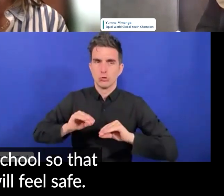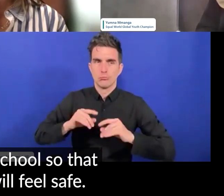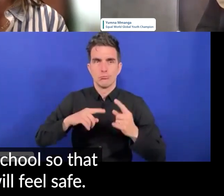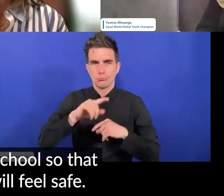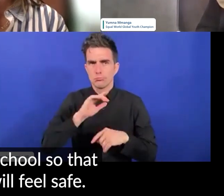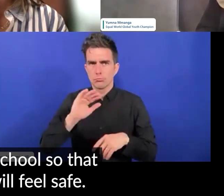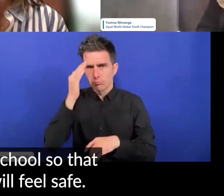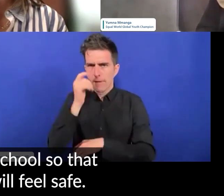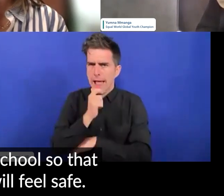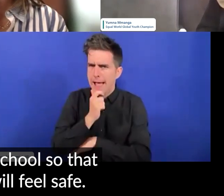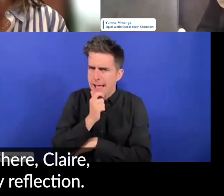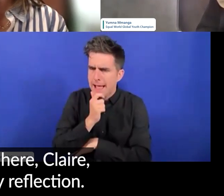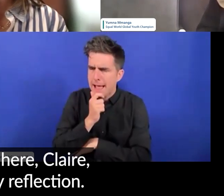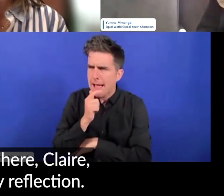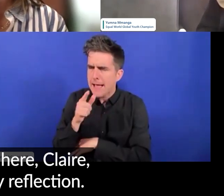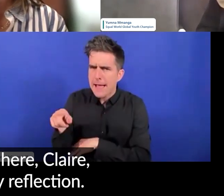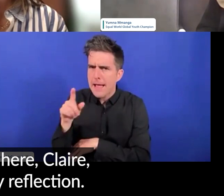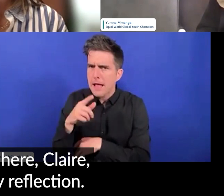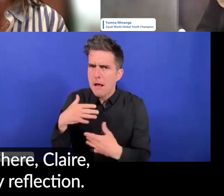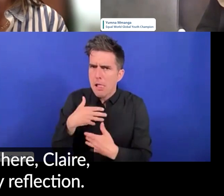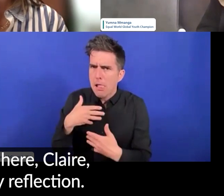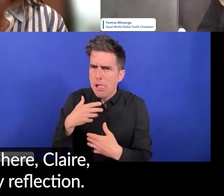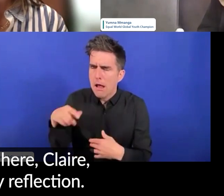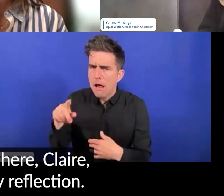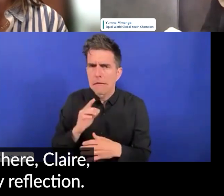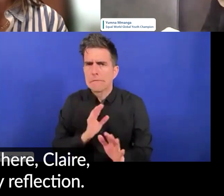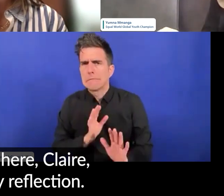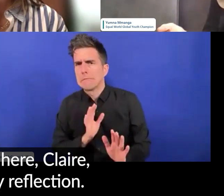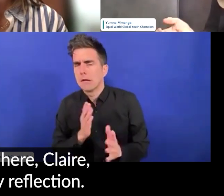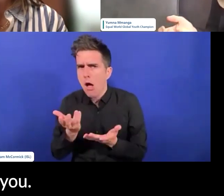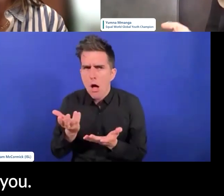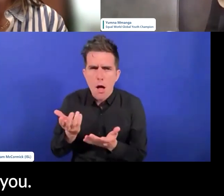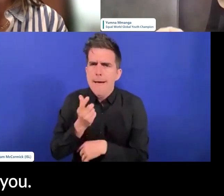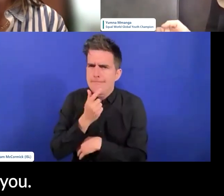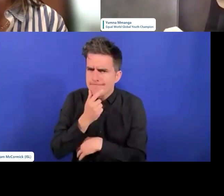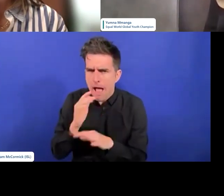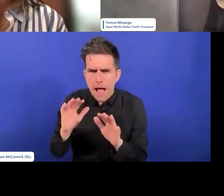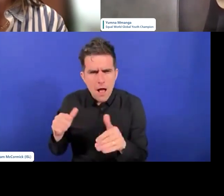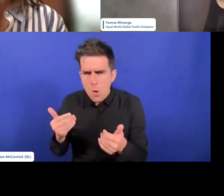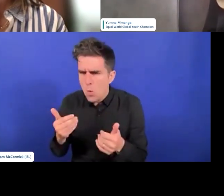will feel safe. I think I'll stop here, Claire, in terms of my reflection. Thank you.